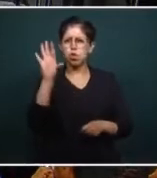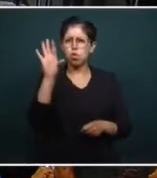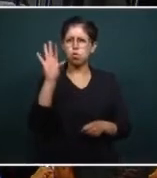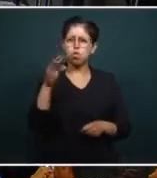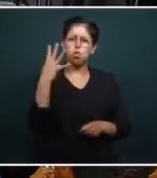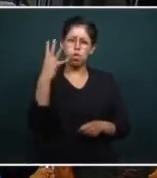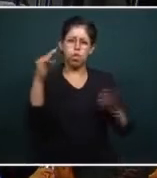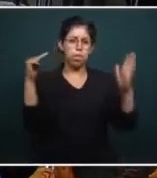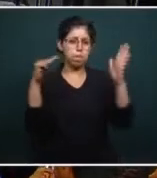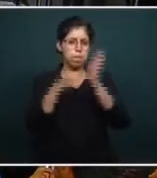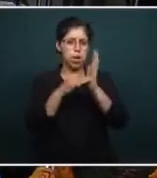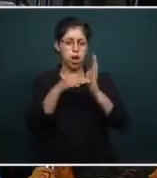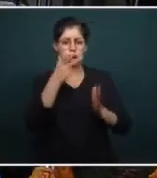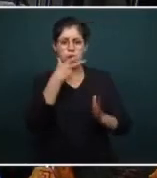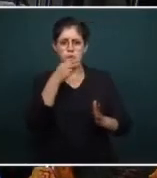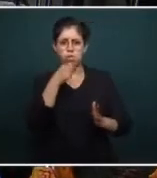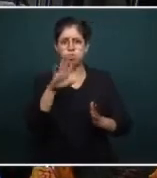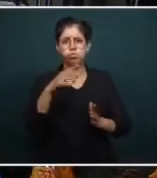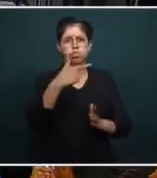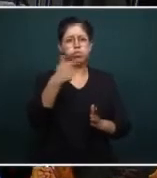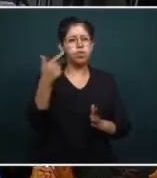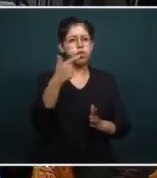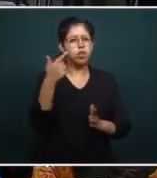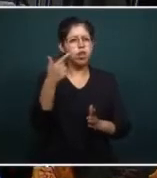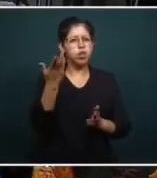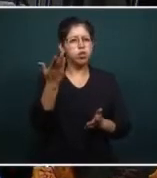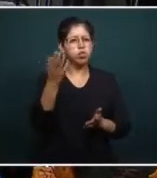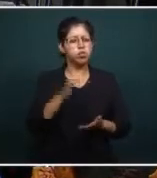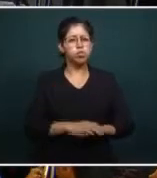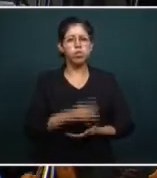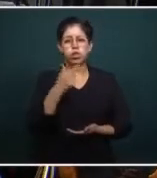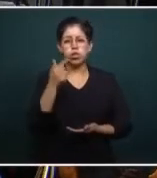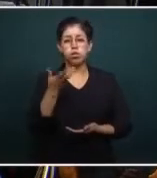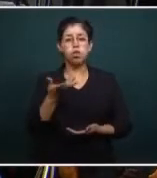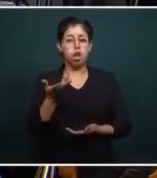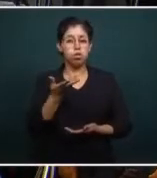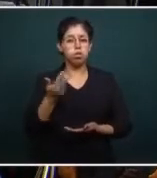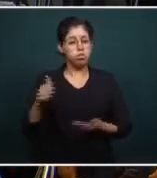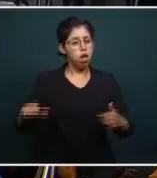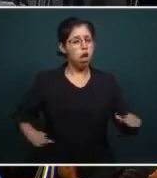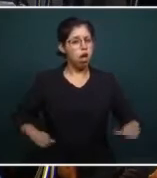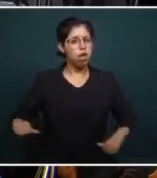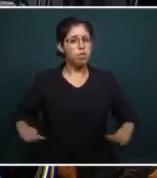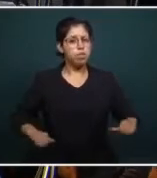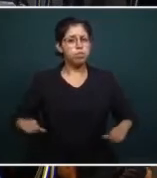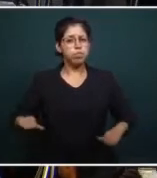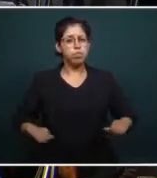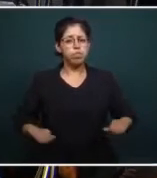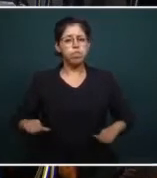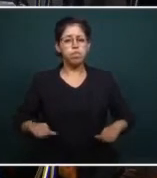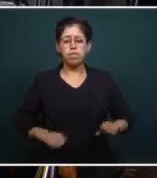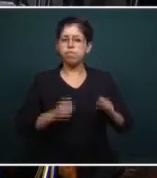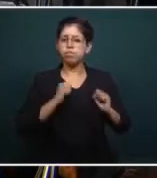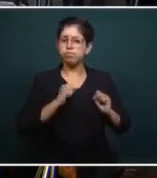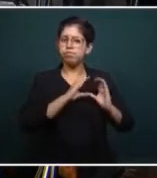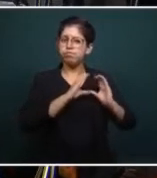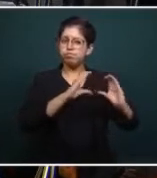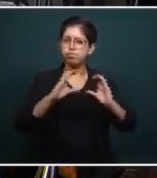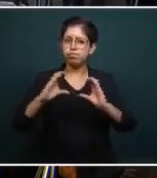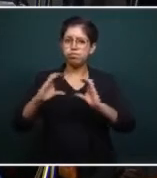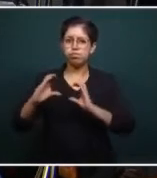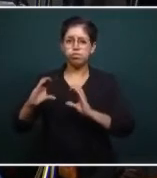There's more than 4,000 men, and 700 are